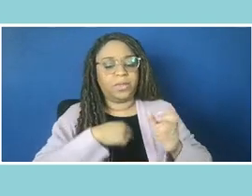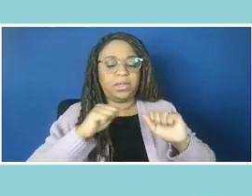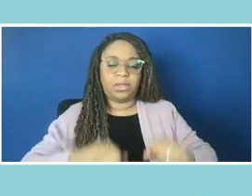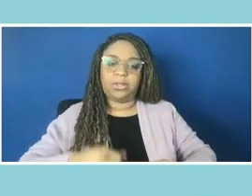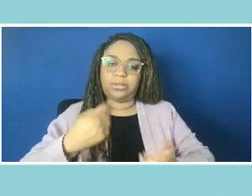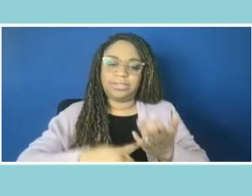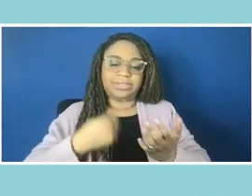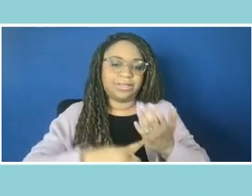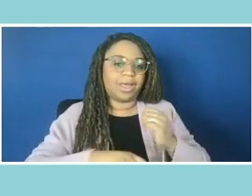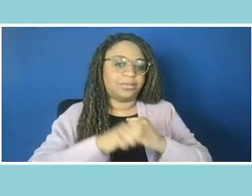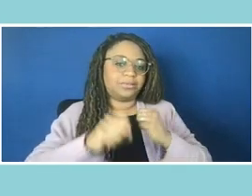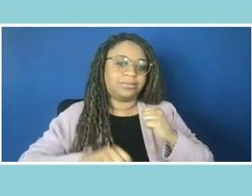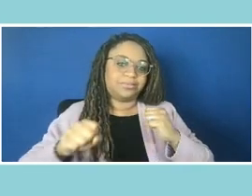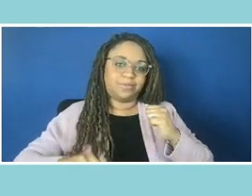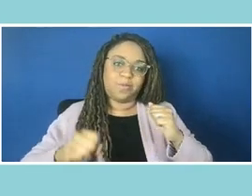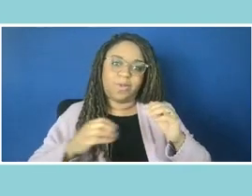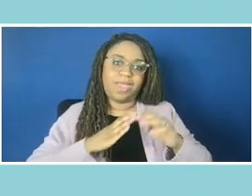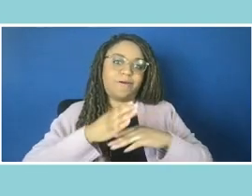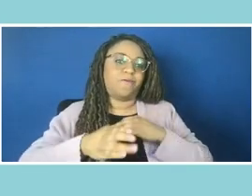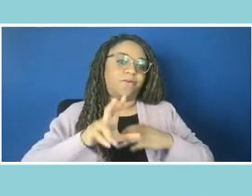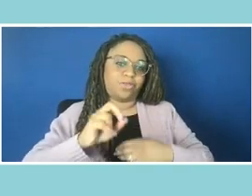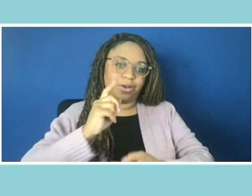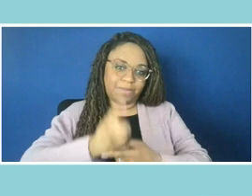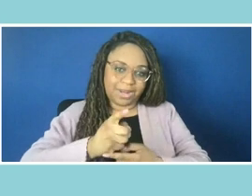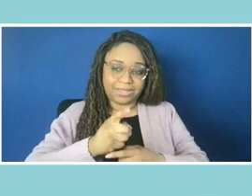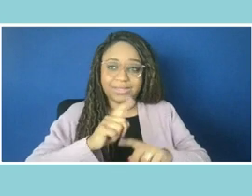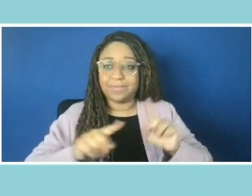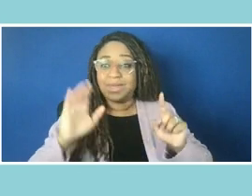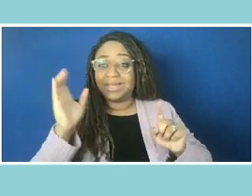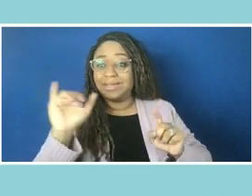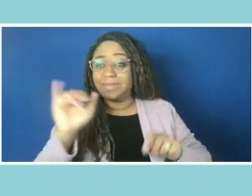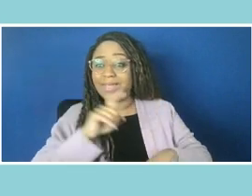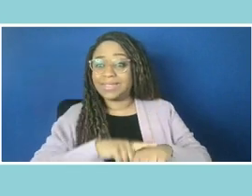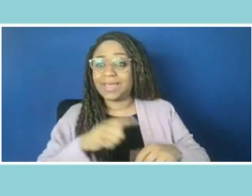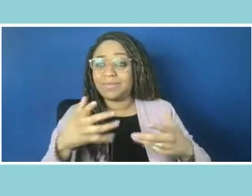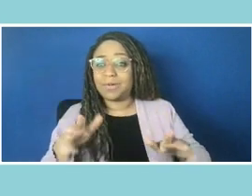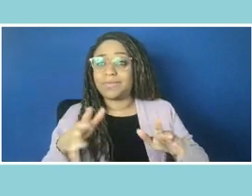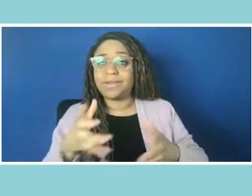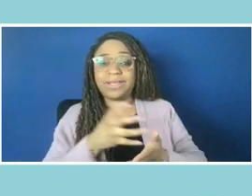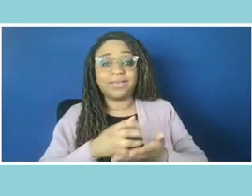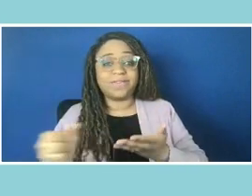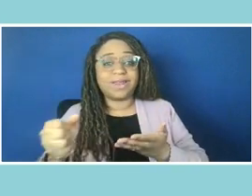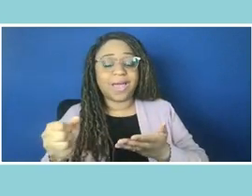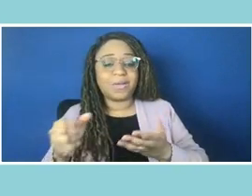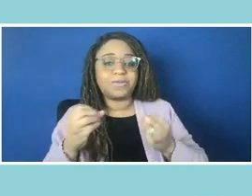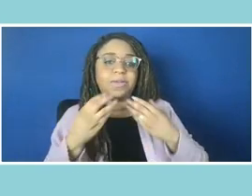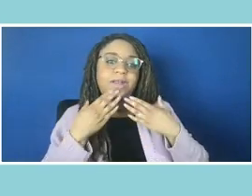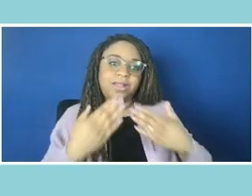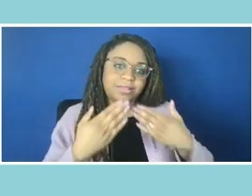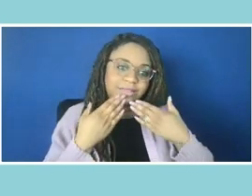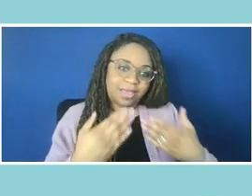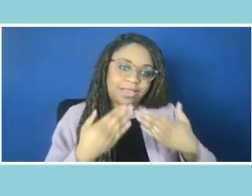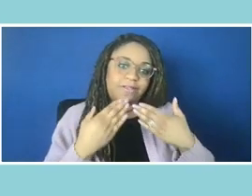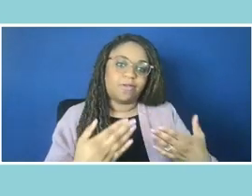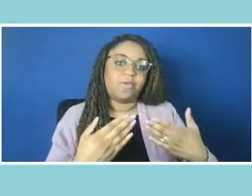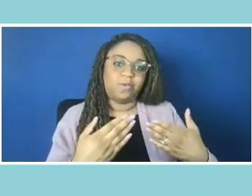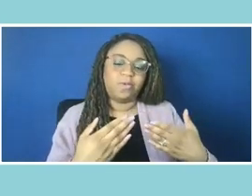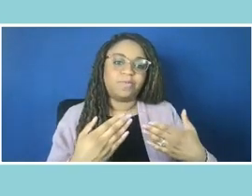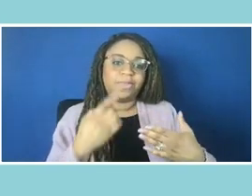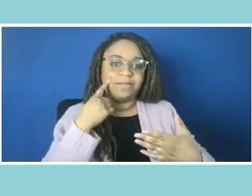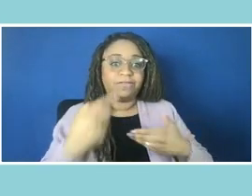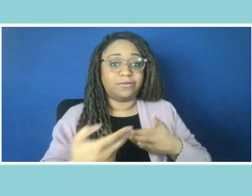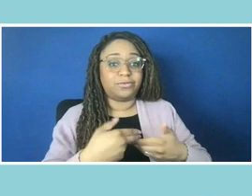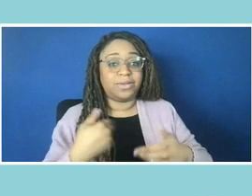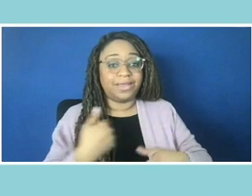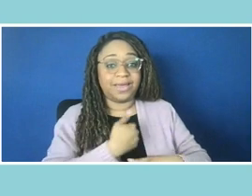minutes. But it looks like we've kind of reached the end of our track here. I want to say thank you so much for joining us for